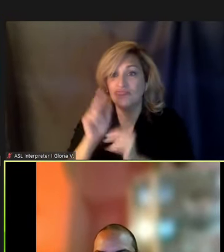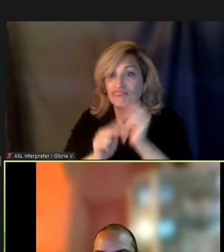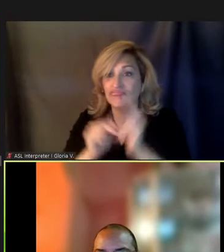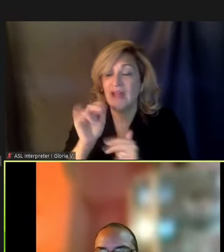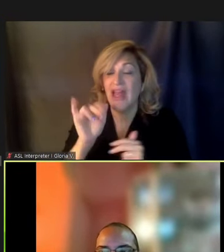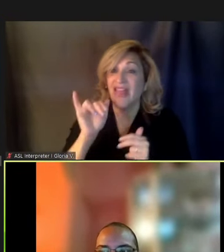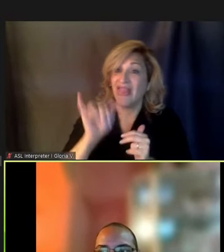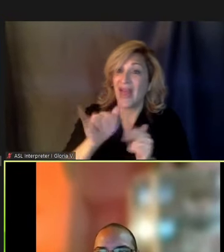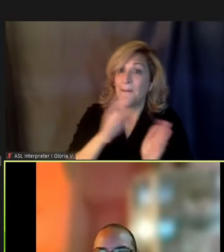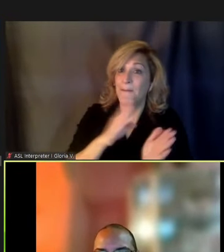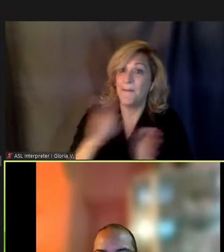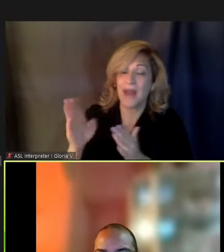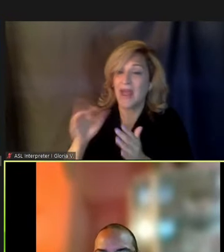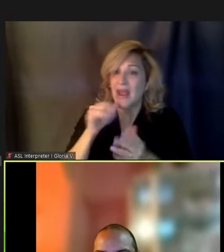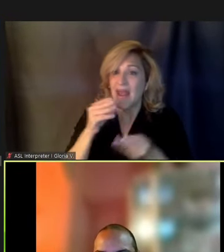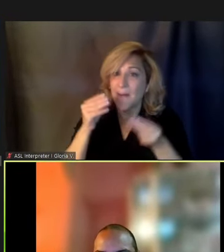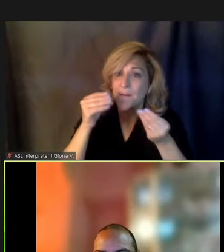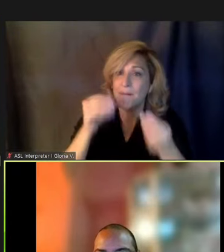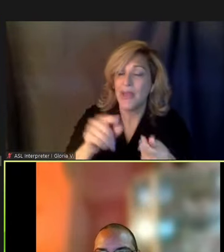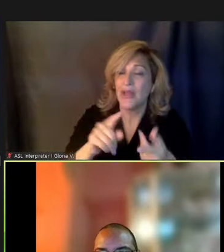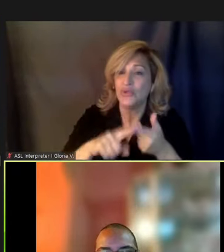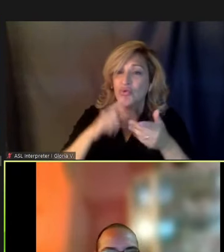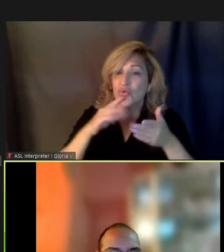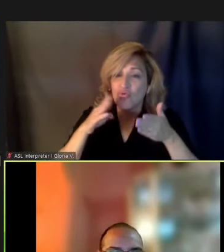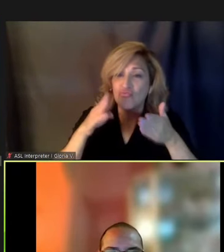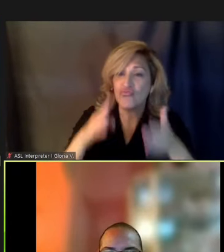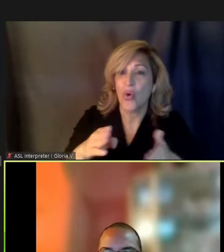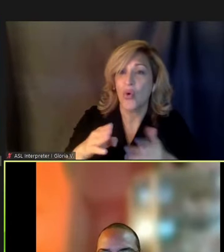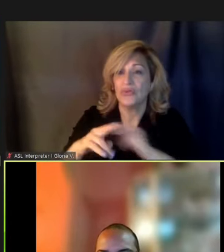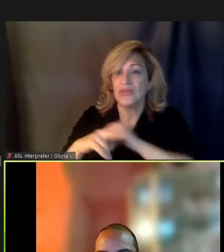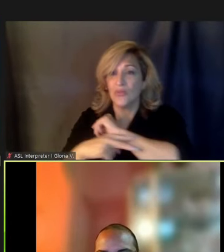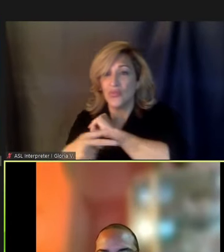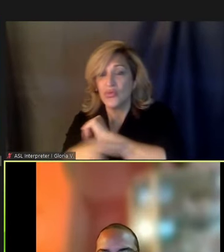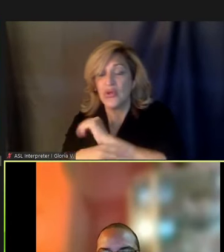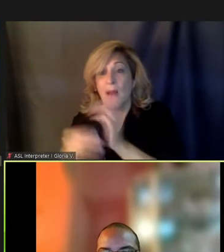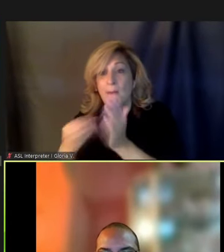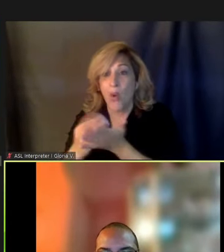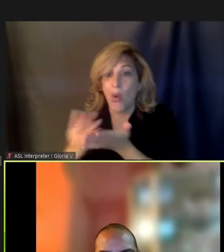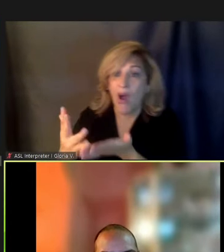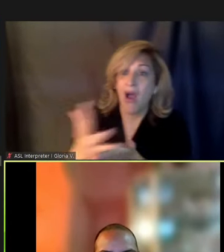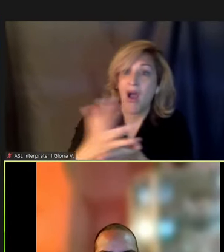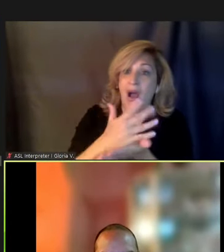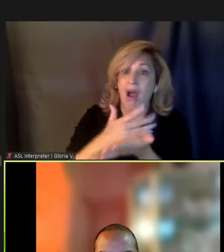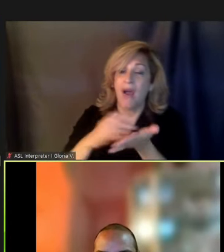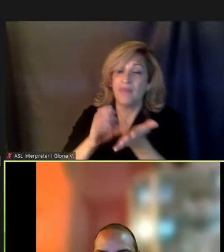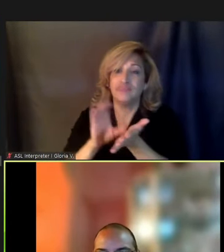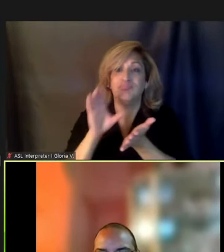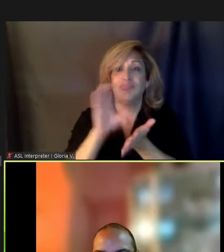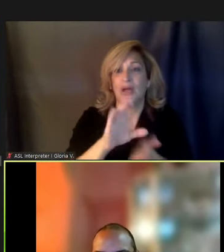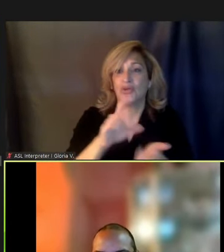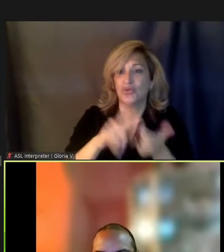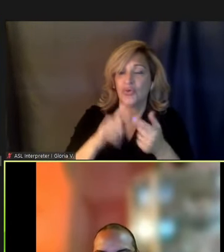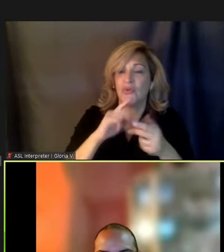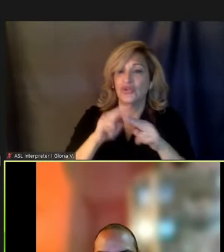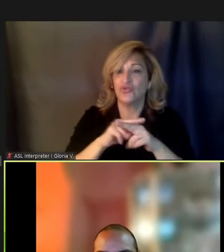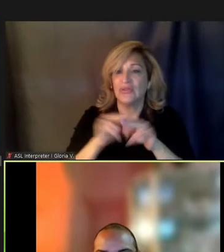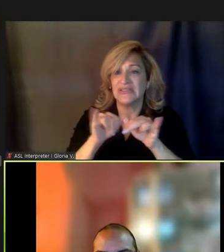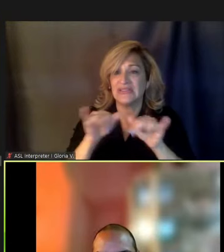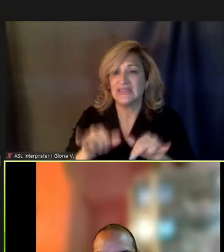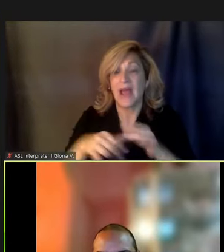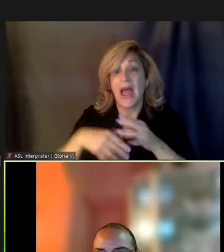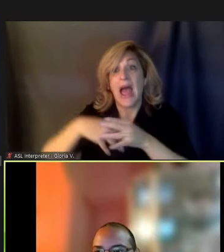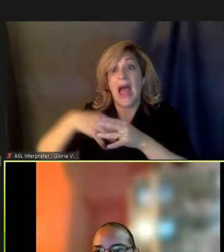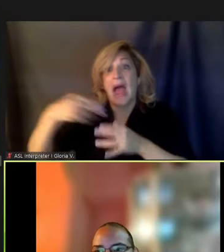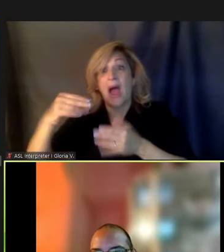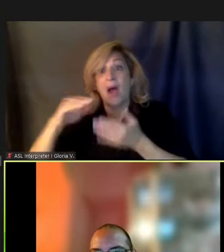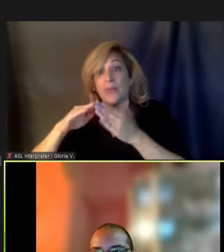or bridges, and 100% of the revenue goes back into the transit system. So an outer borough resident like myself, who lives in the